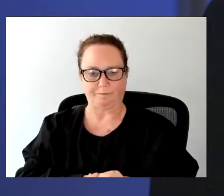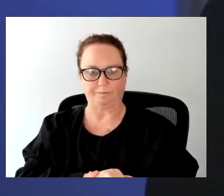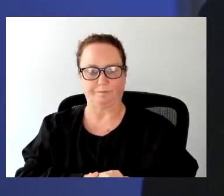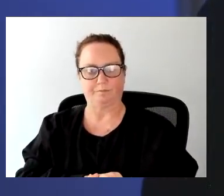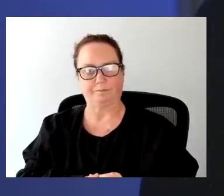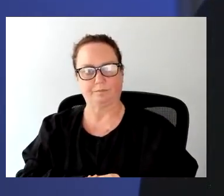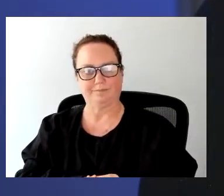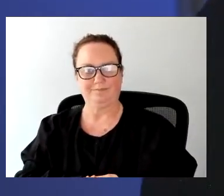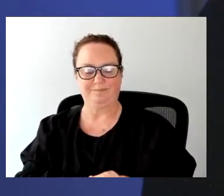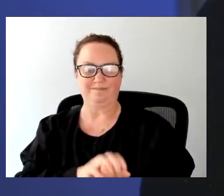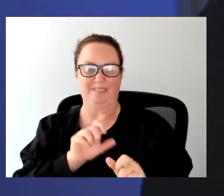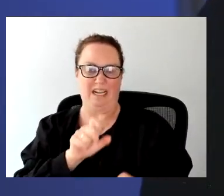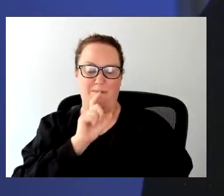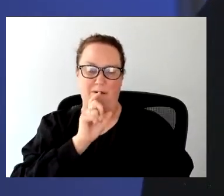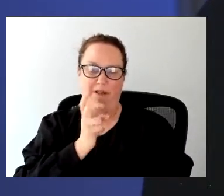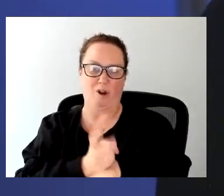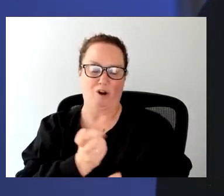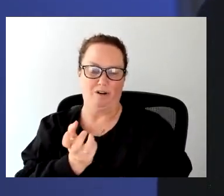it can be really hard.